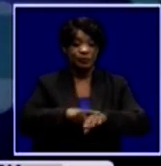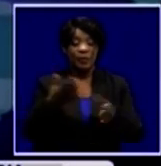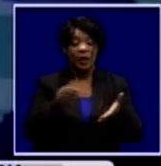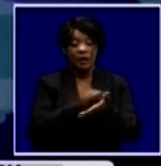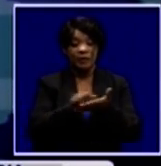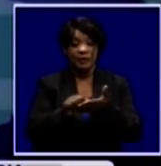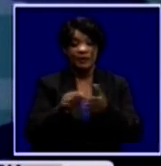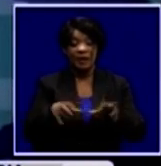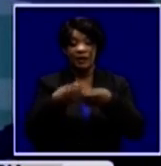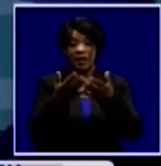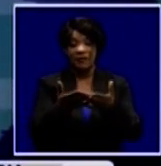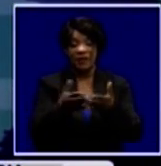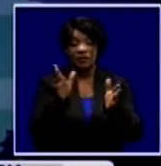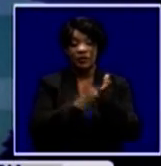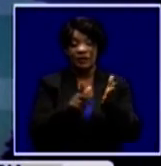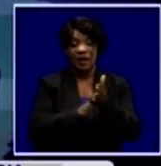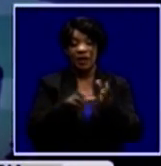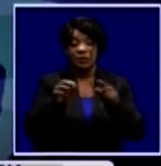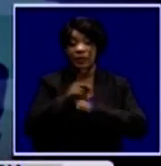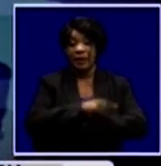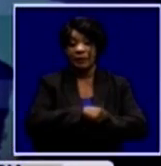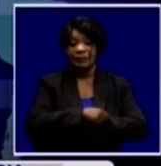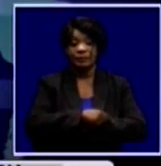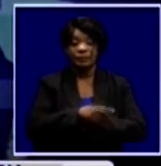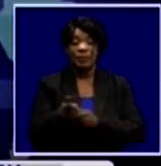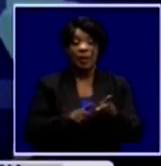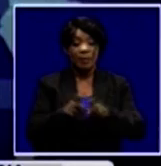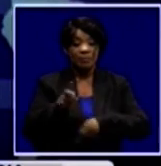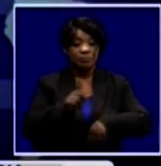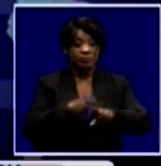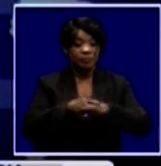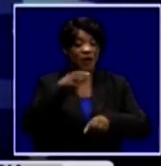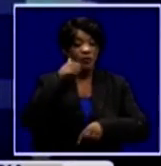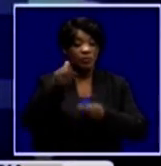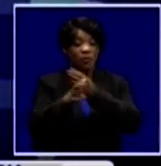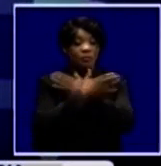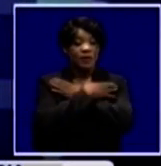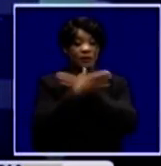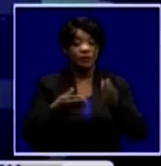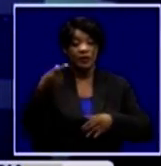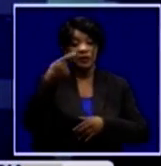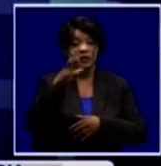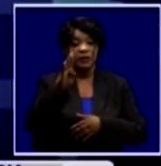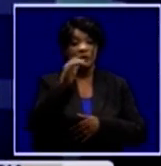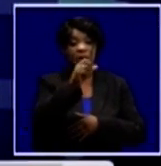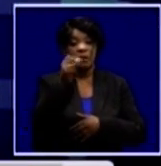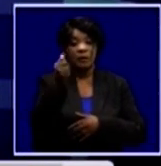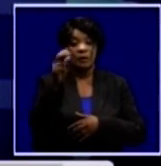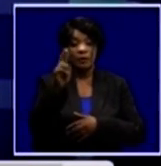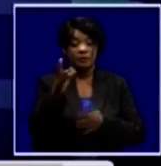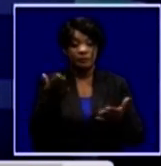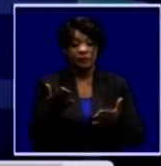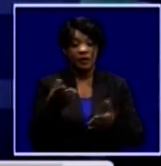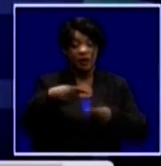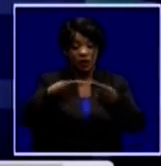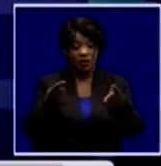released to ZNBC News in Lusaka today. The match, which will be played tomorrow Sunday in Guinea-Bissau, is Zambia's fourth